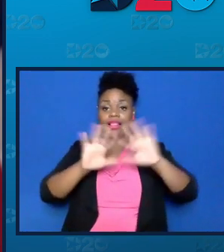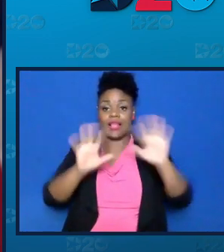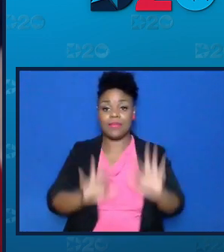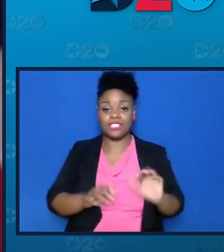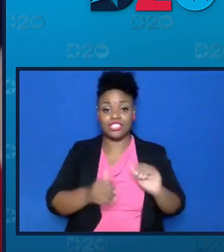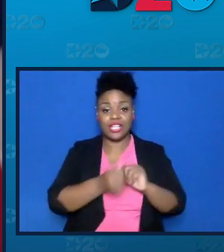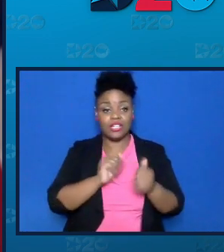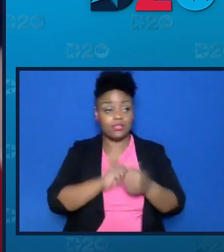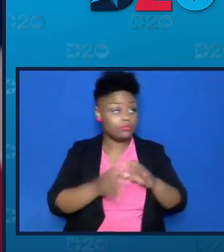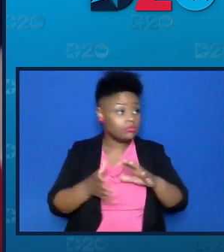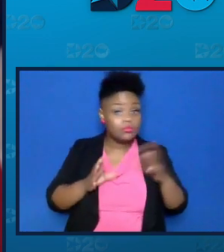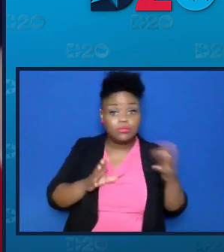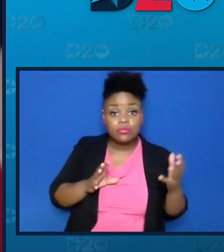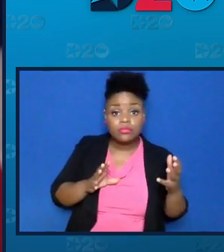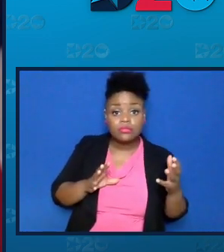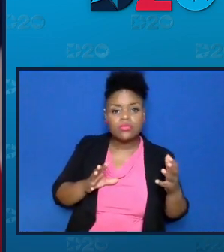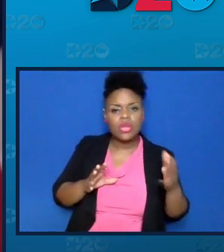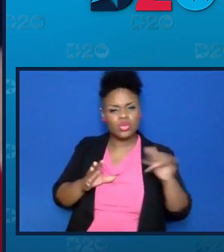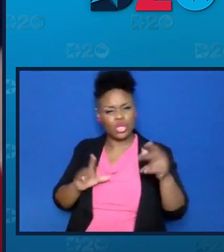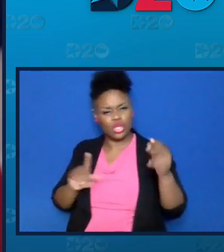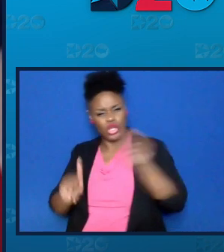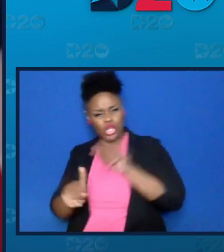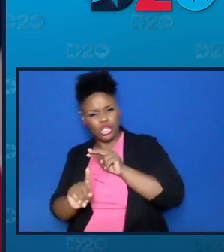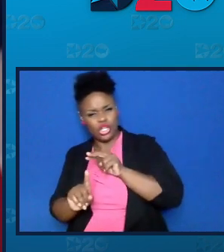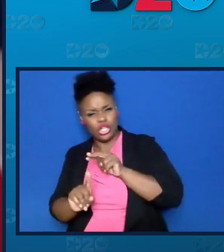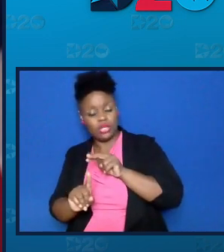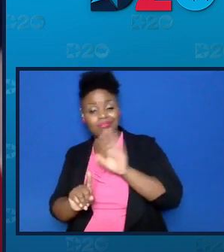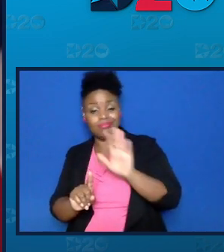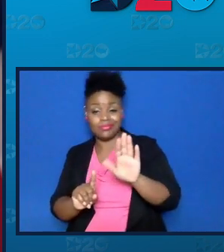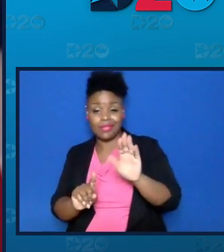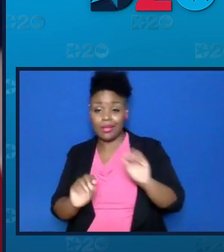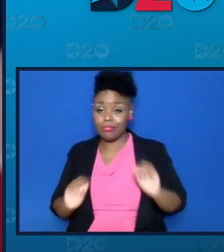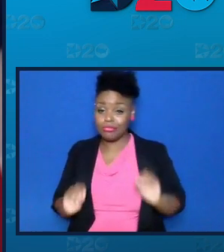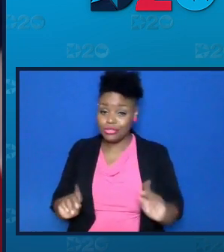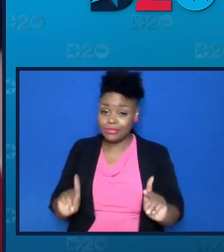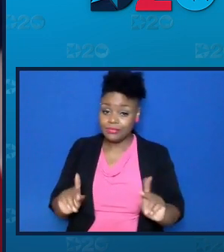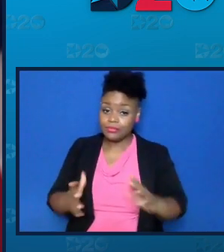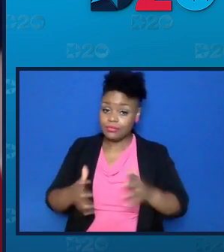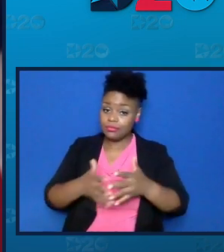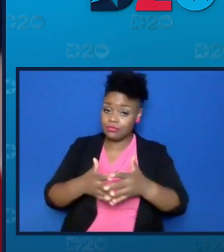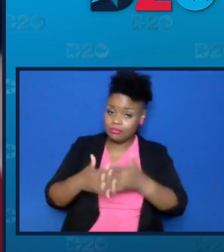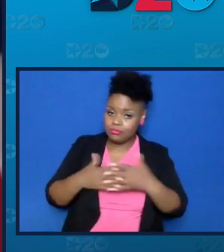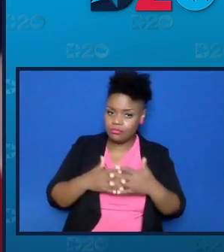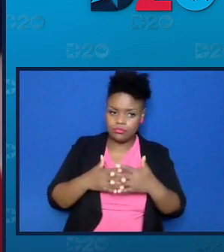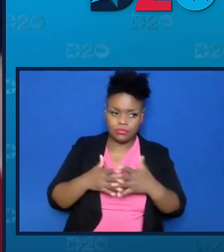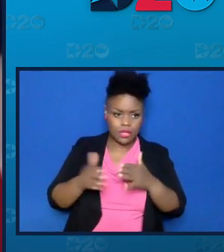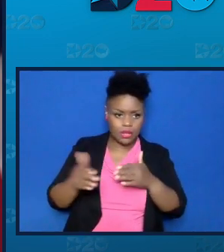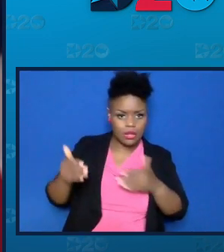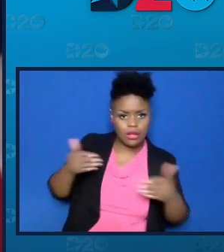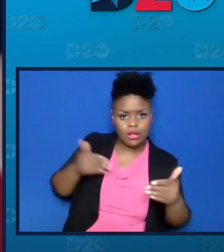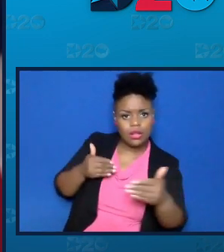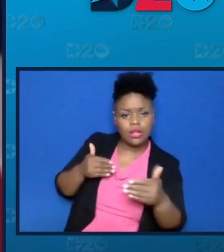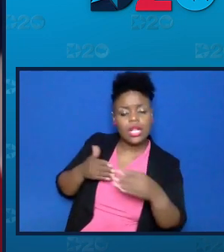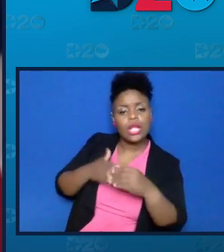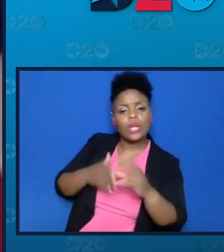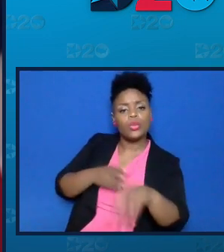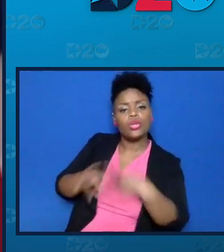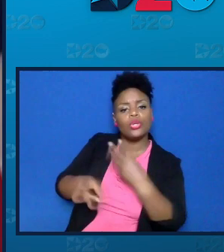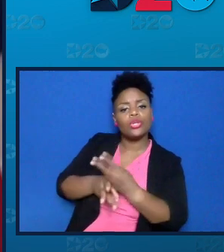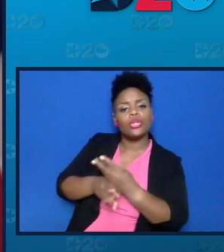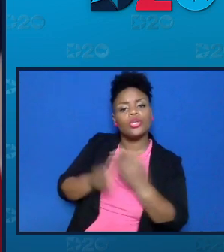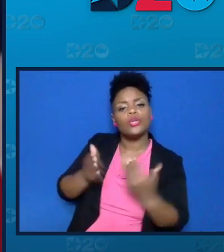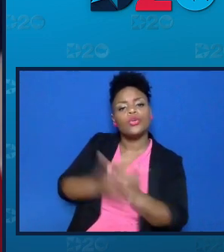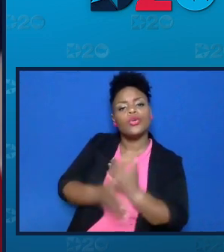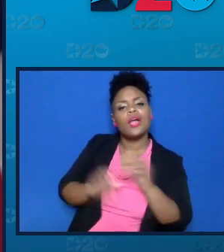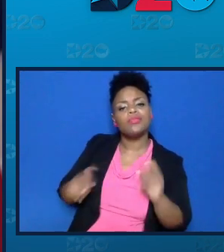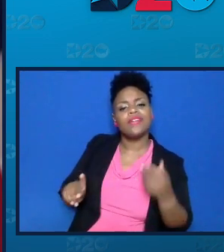opportunity. An opportunity for America to lead the world in clean energy and create millions of new, good-paying